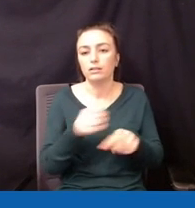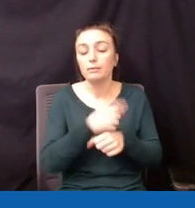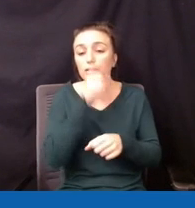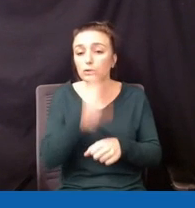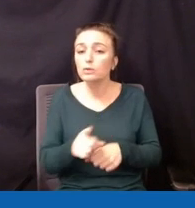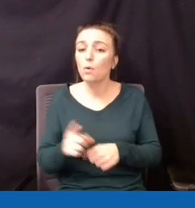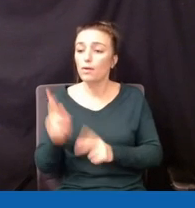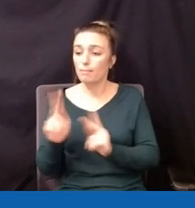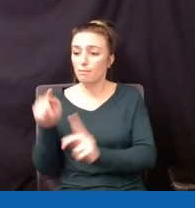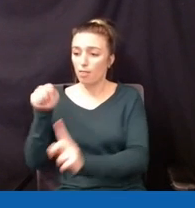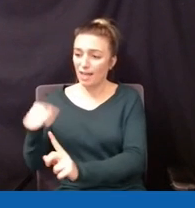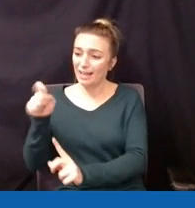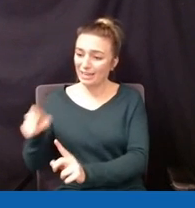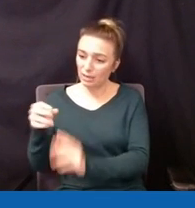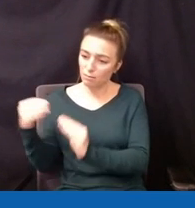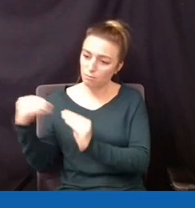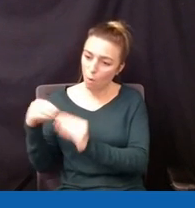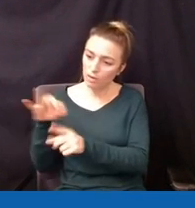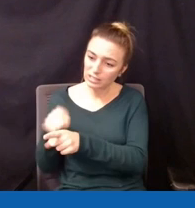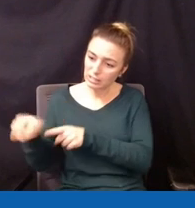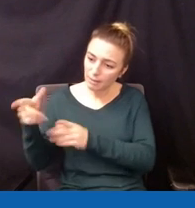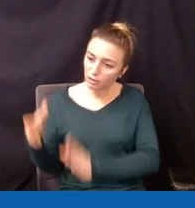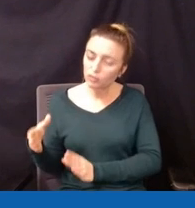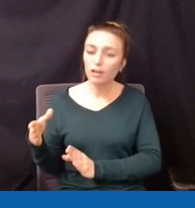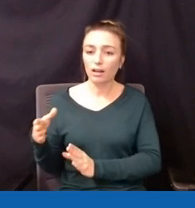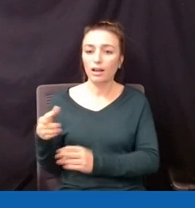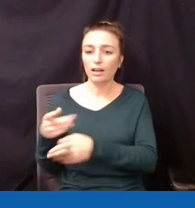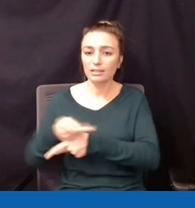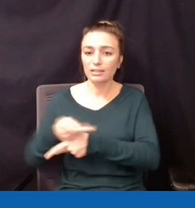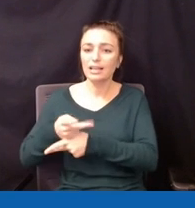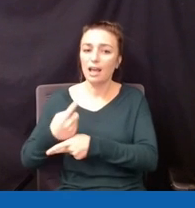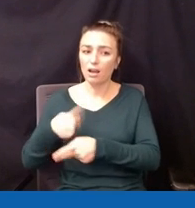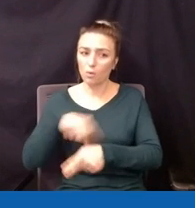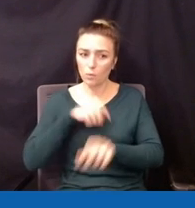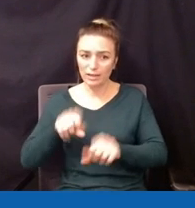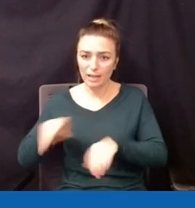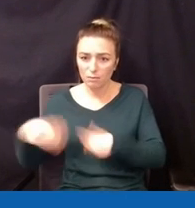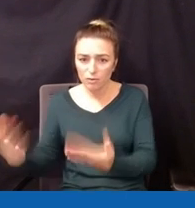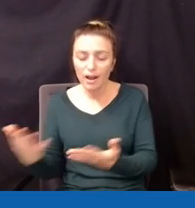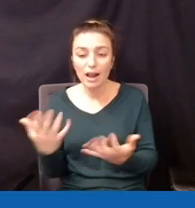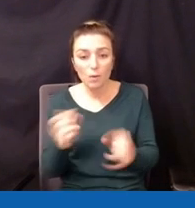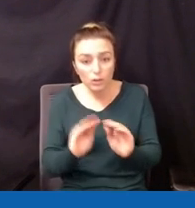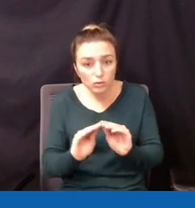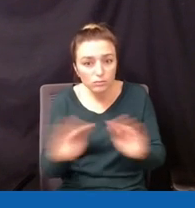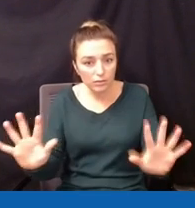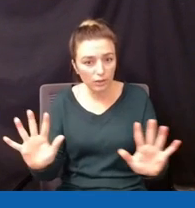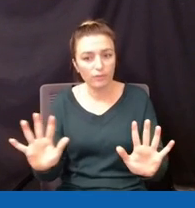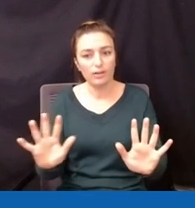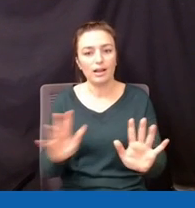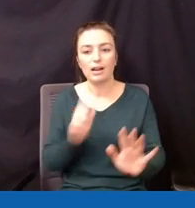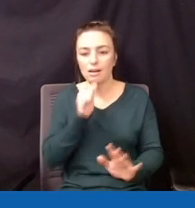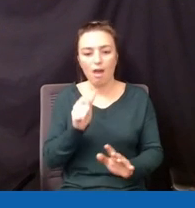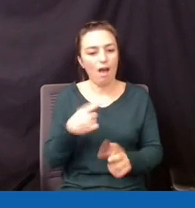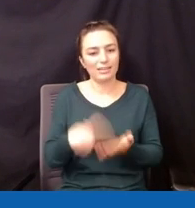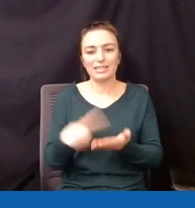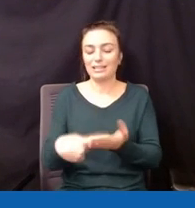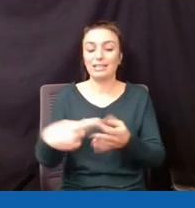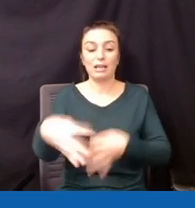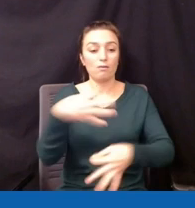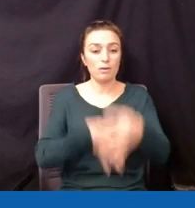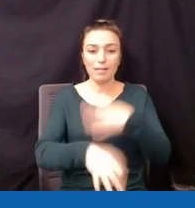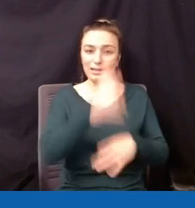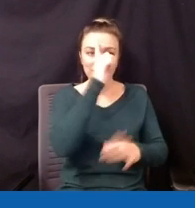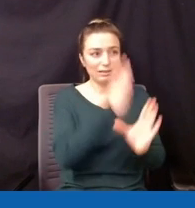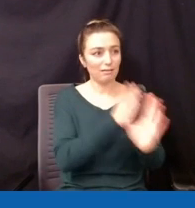very quickly access it through referral by the frontline workers. So I want to be clear, we're not talking about a replacement of the mental health care system or a